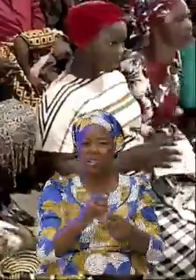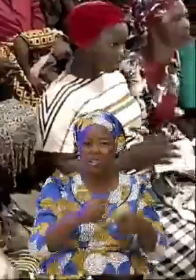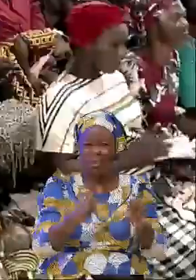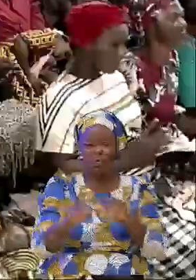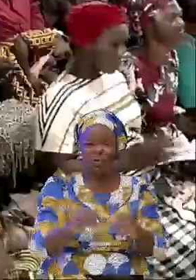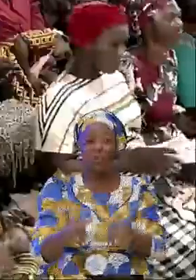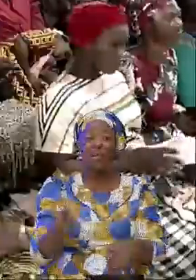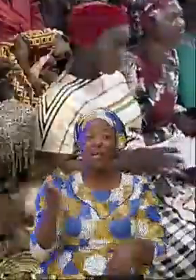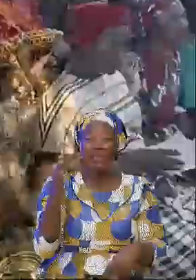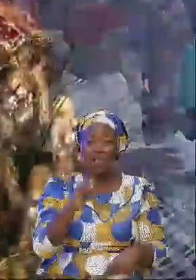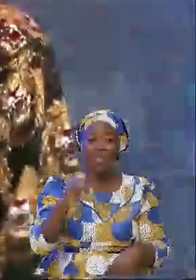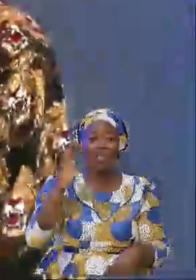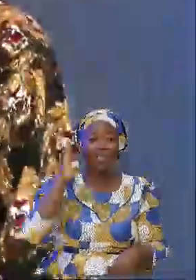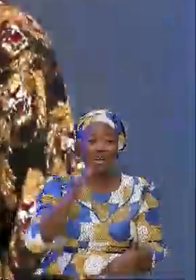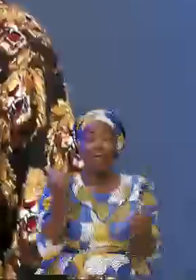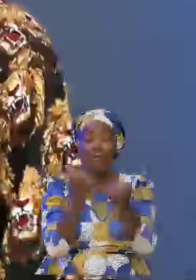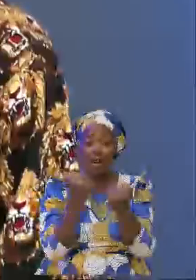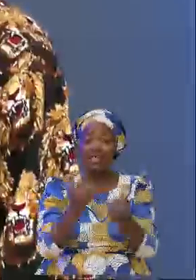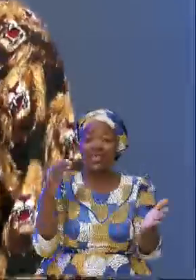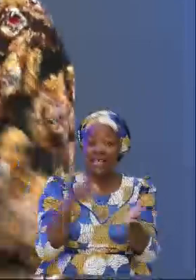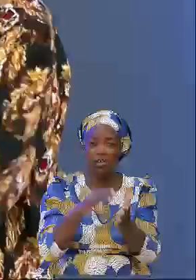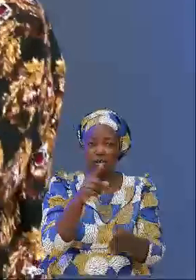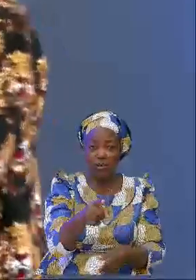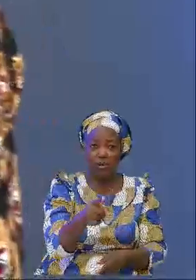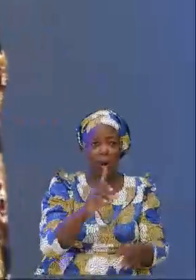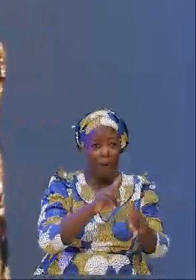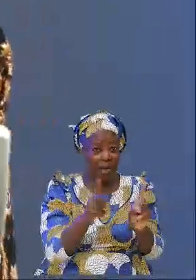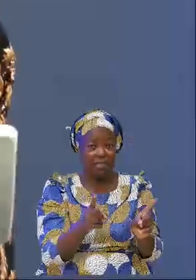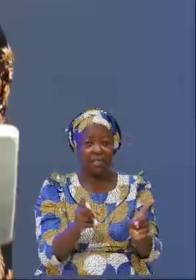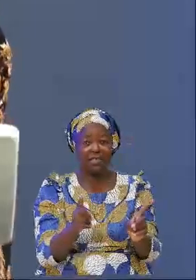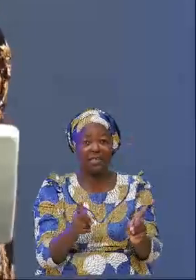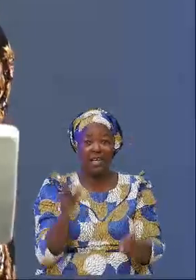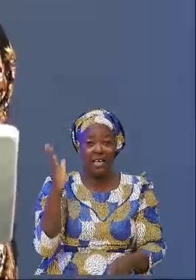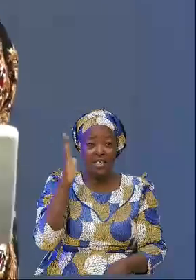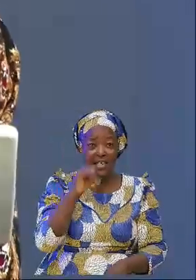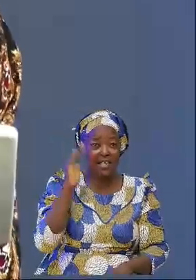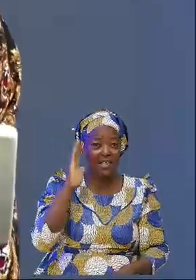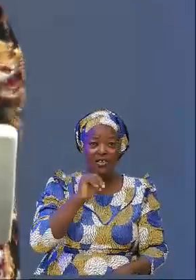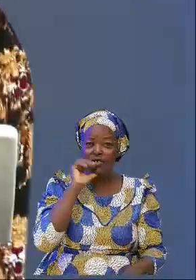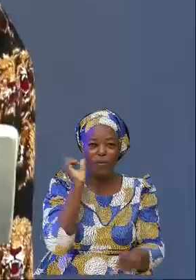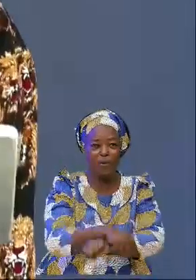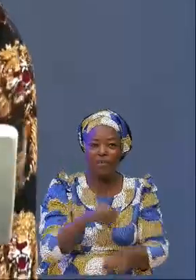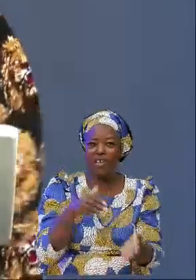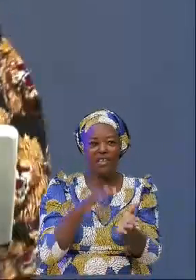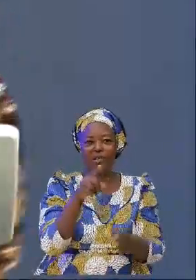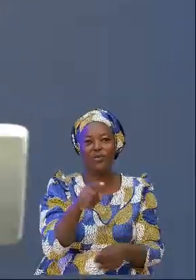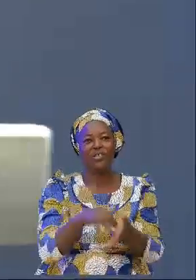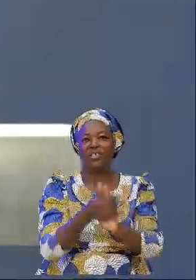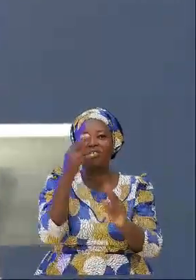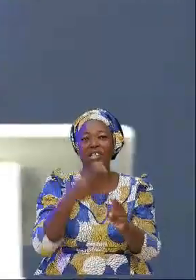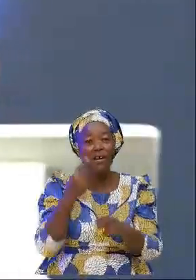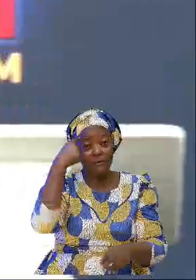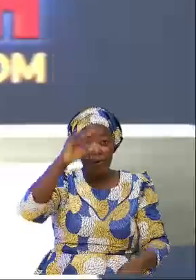Anywhere they're coming from, anywhere, anything they try to do, they shall fight against thee,